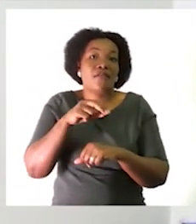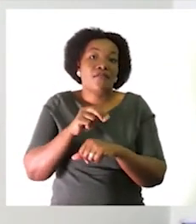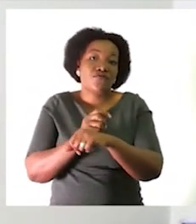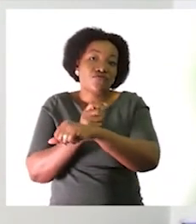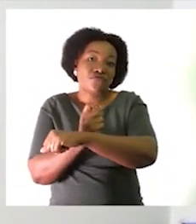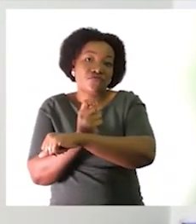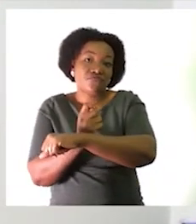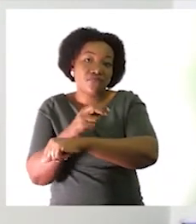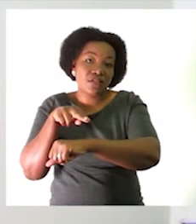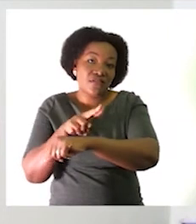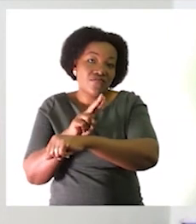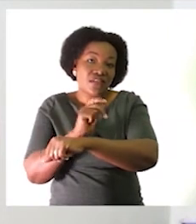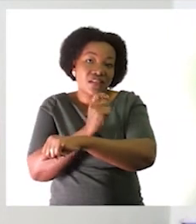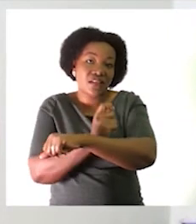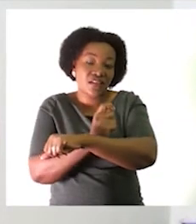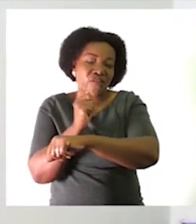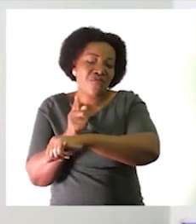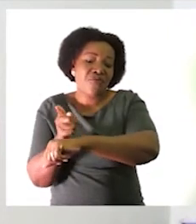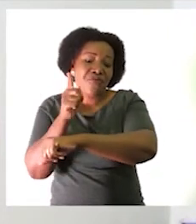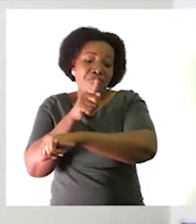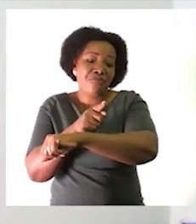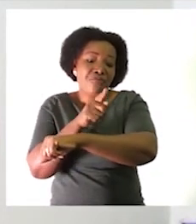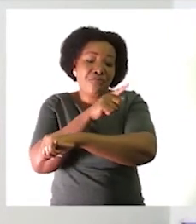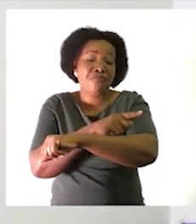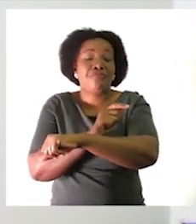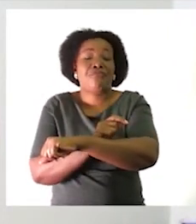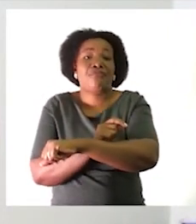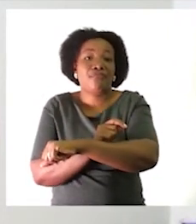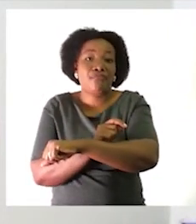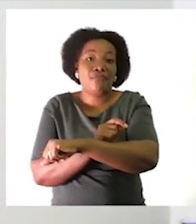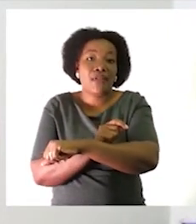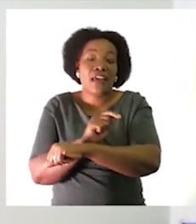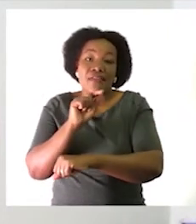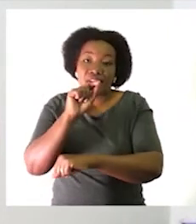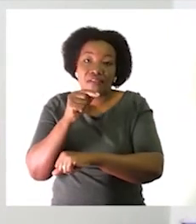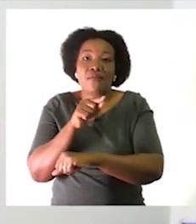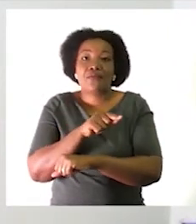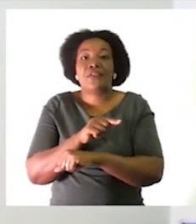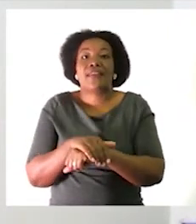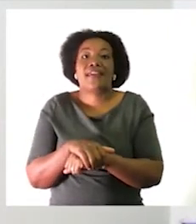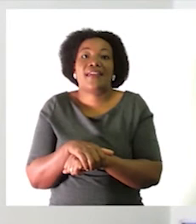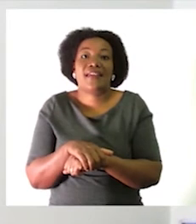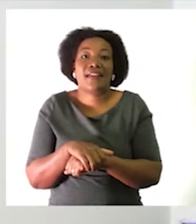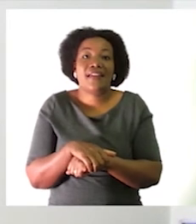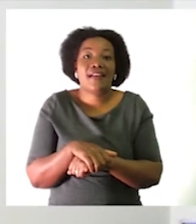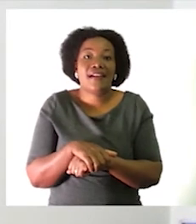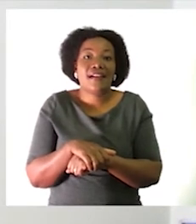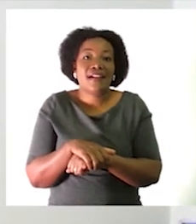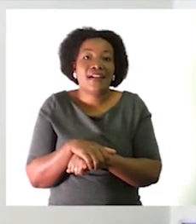and the tens. And then the cent sign becomes a comma here.